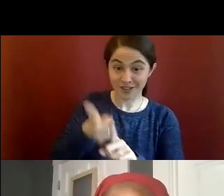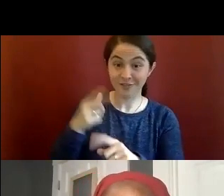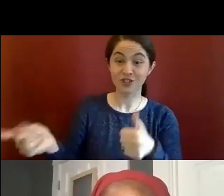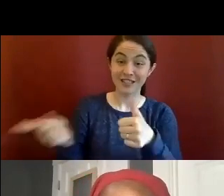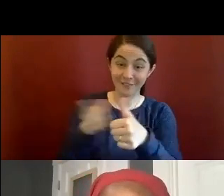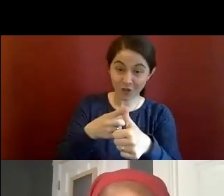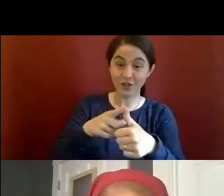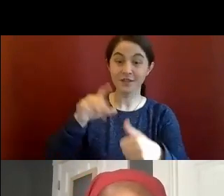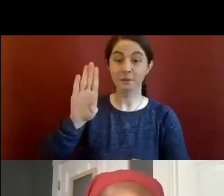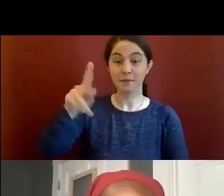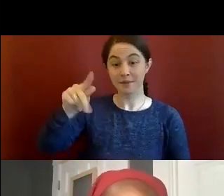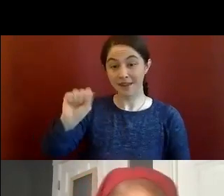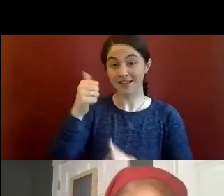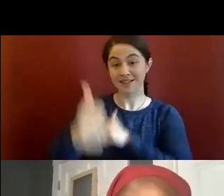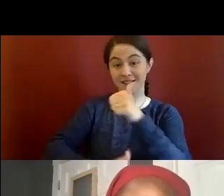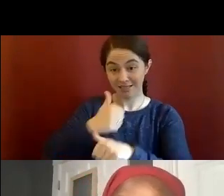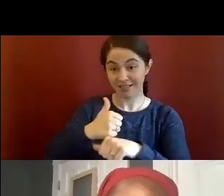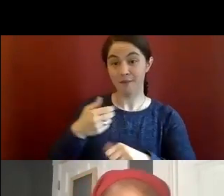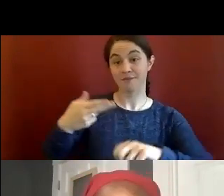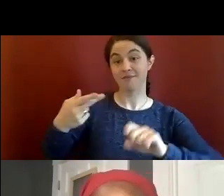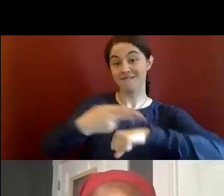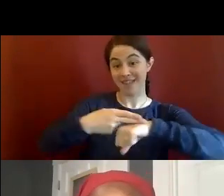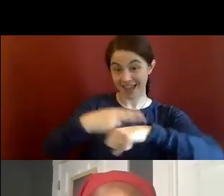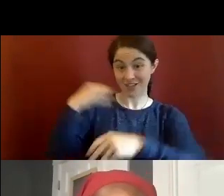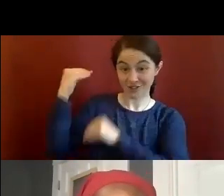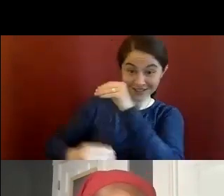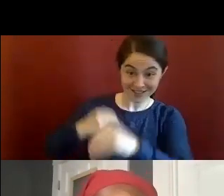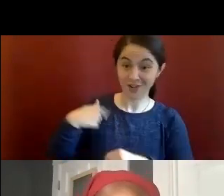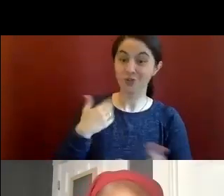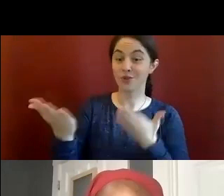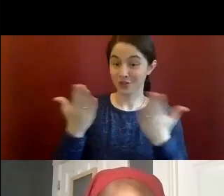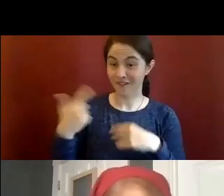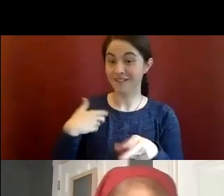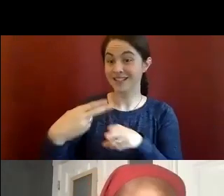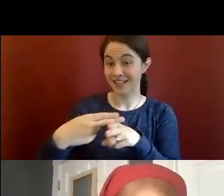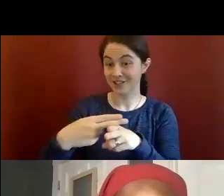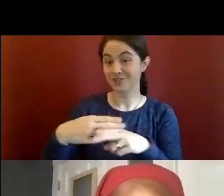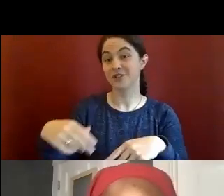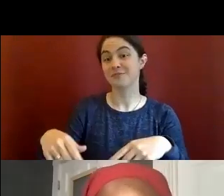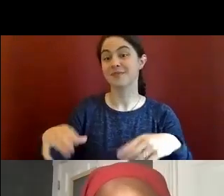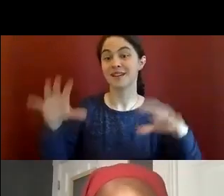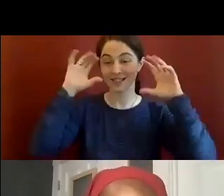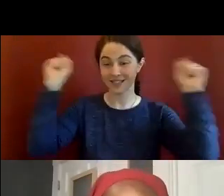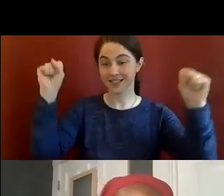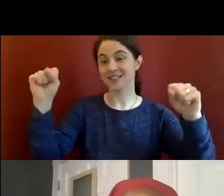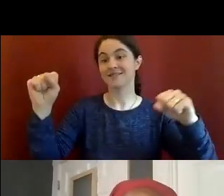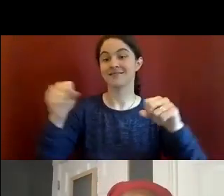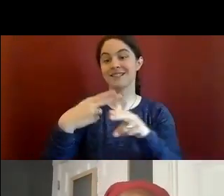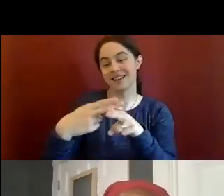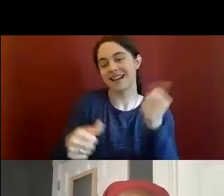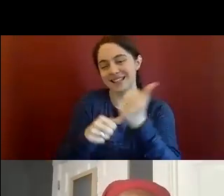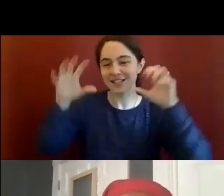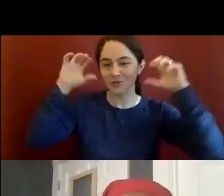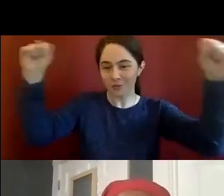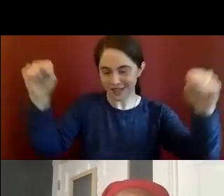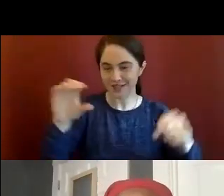will serve as the interim assistant superintendent of the Office of English Learners, OEL. And she's an active